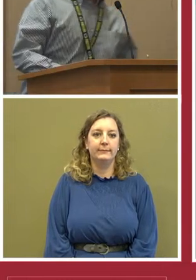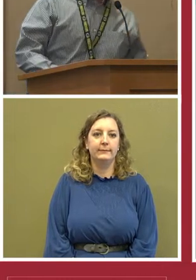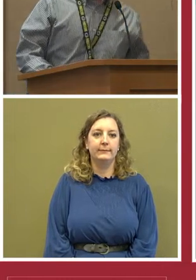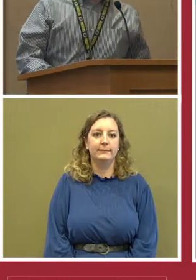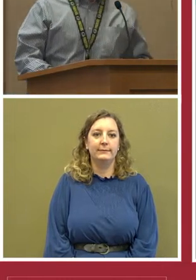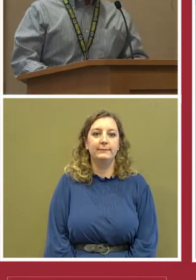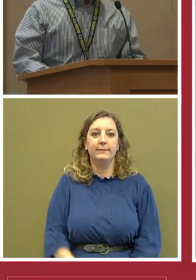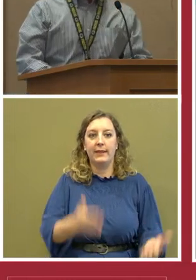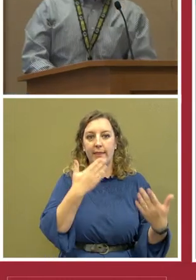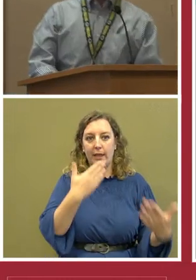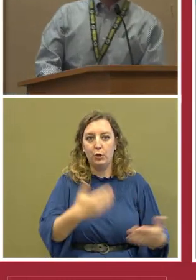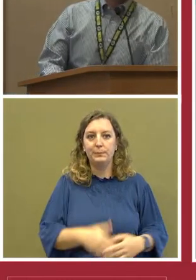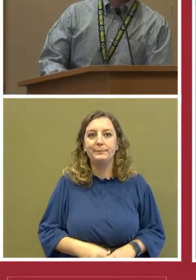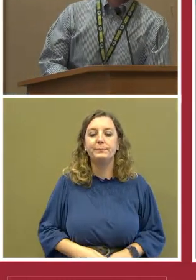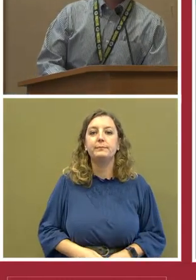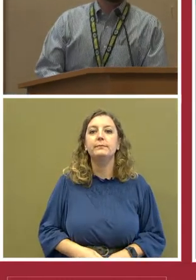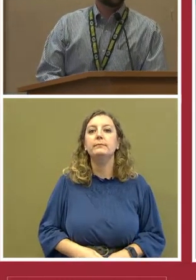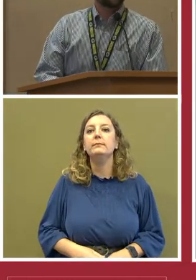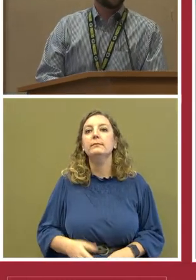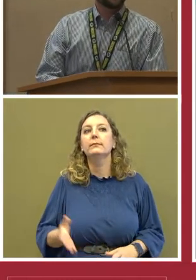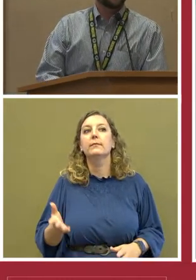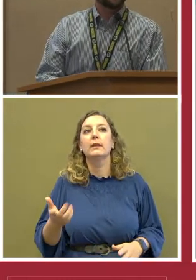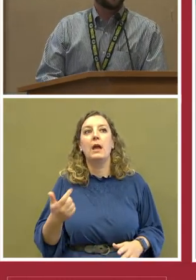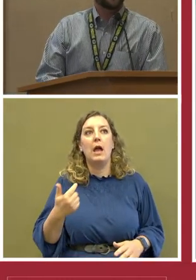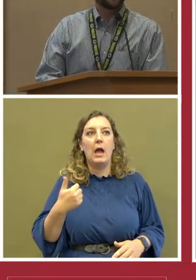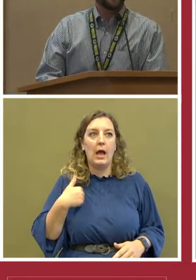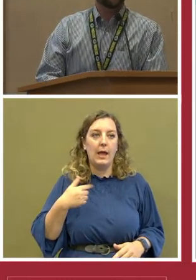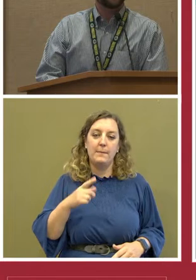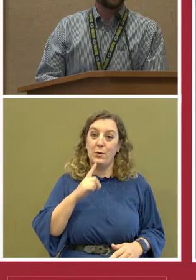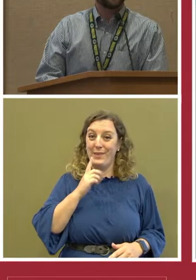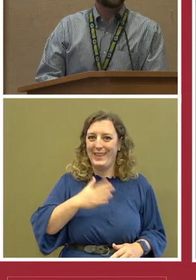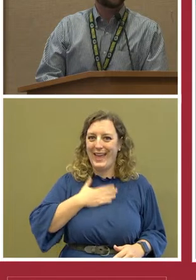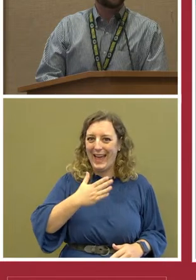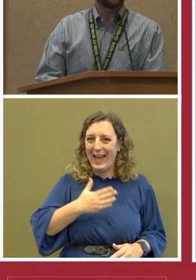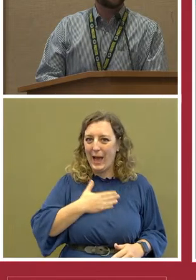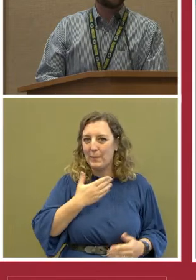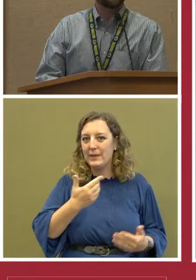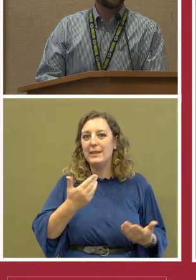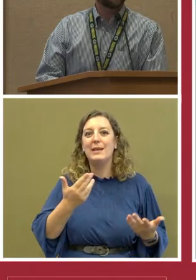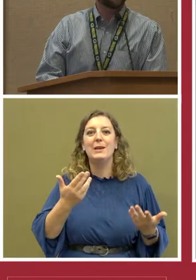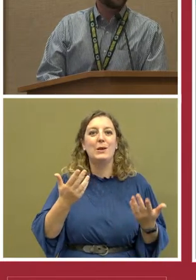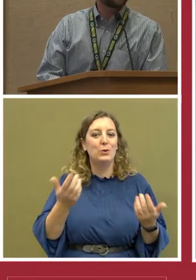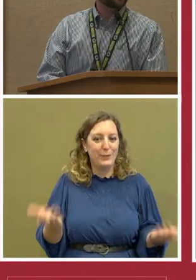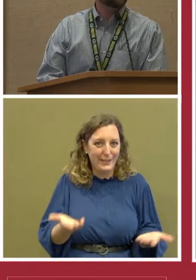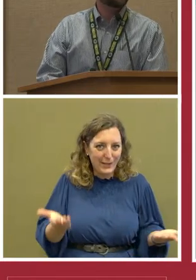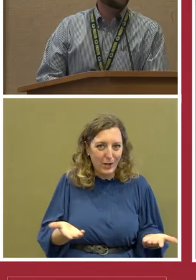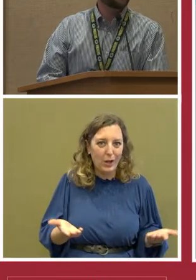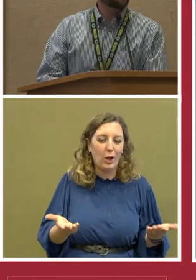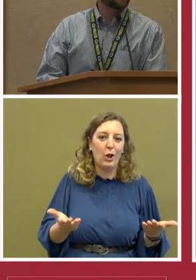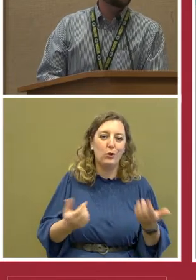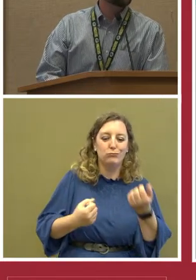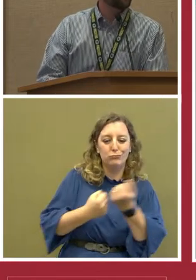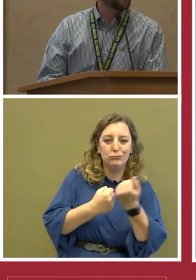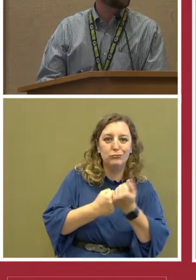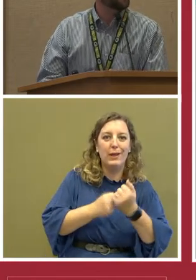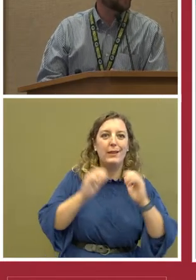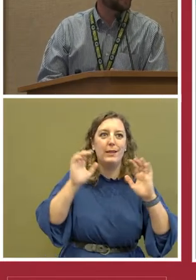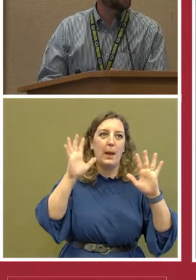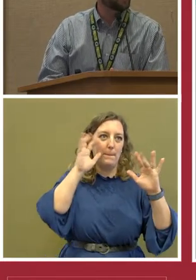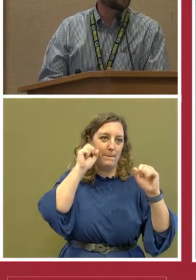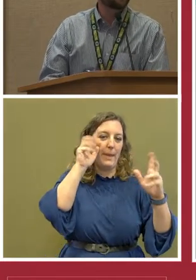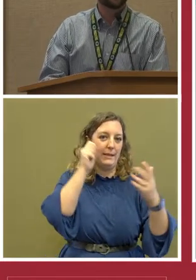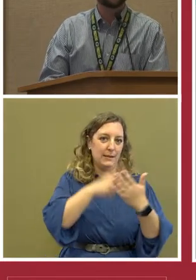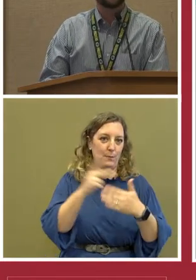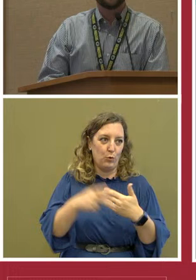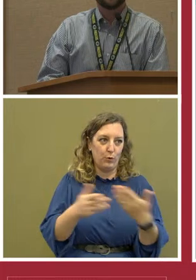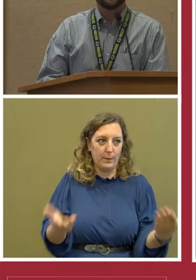Thank you, Katie. I'm just really happy that I get to be up here and kind of champion the amazing programs that we have